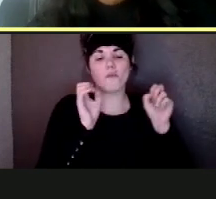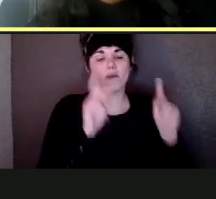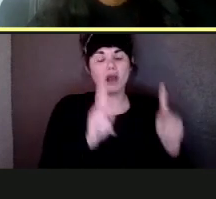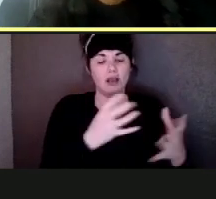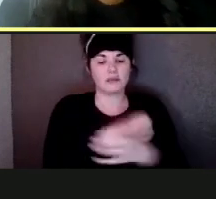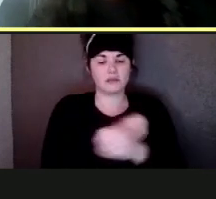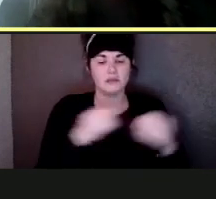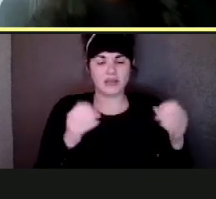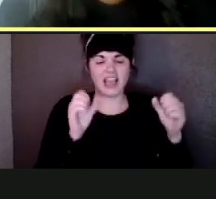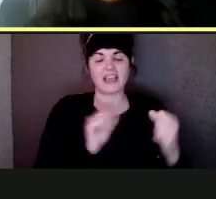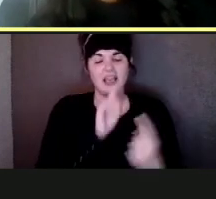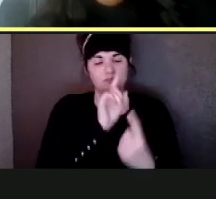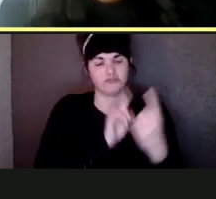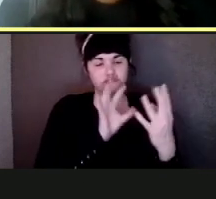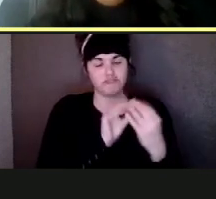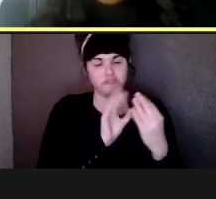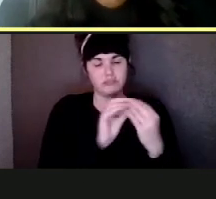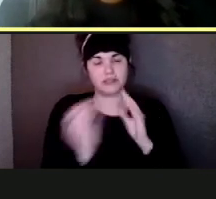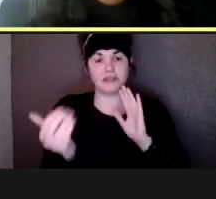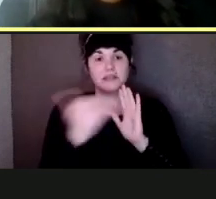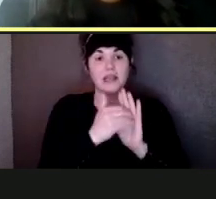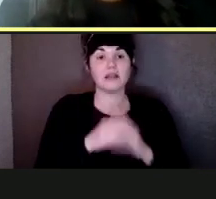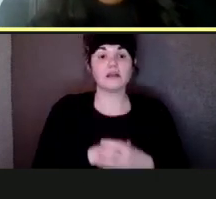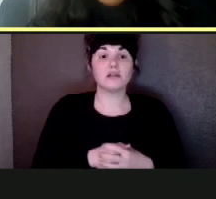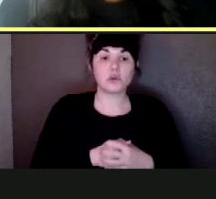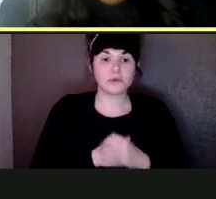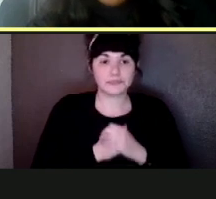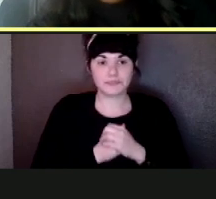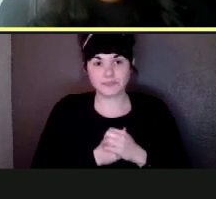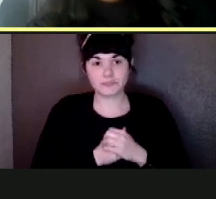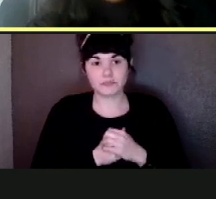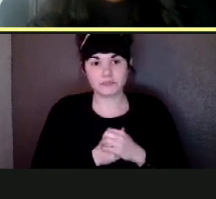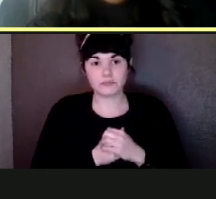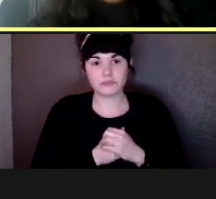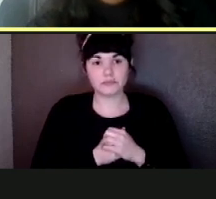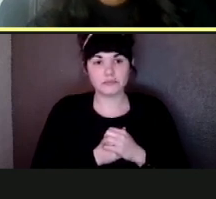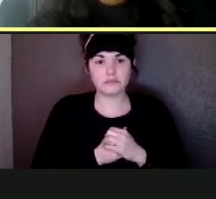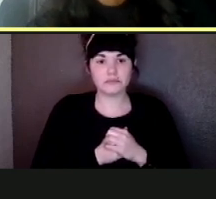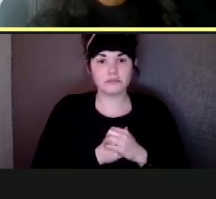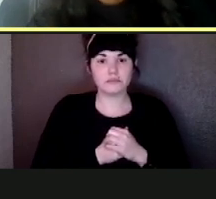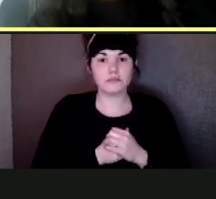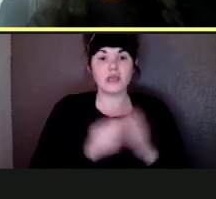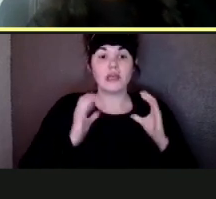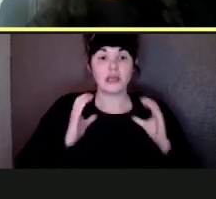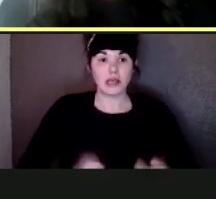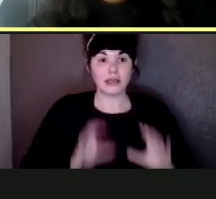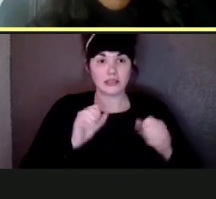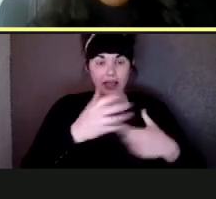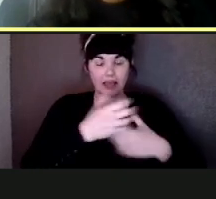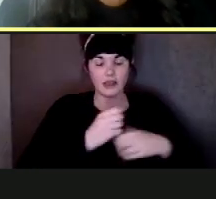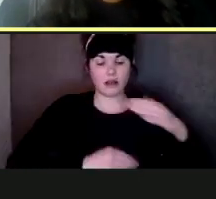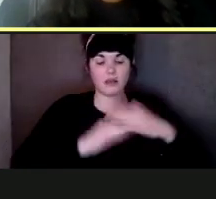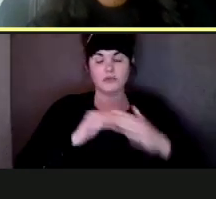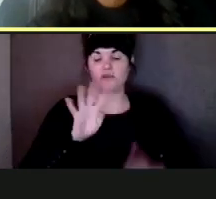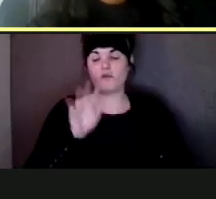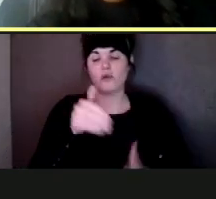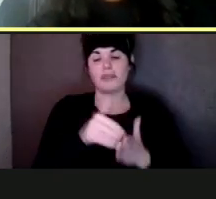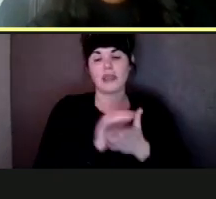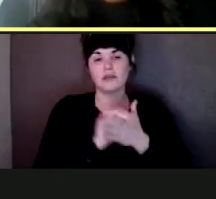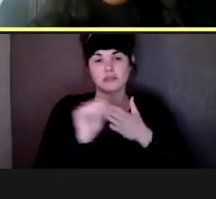face-to-face. Um, so clients can receive up to $4,000 toward their utility bill. Um, they must apply for